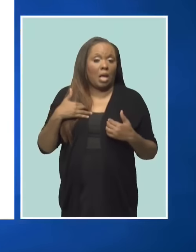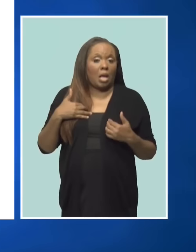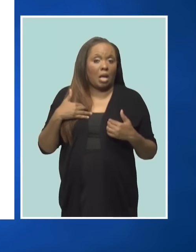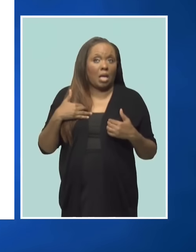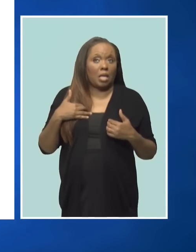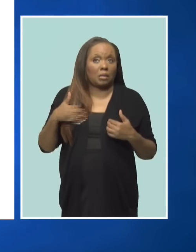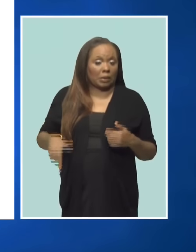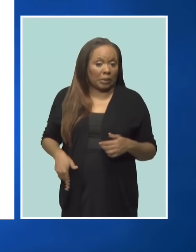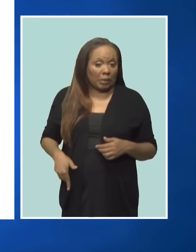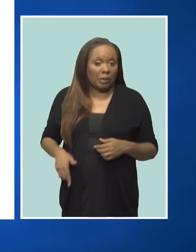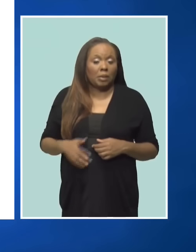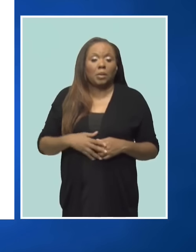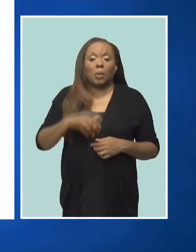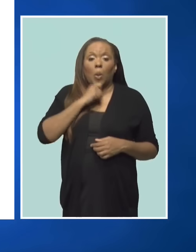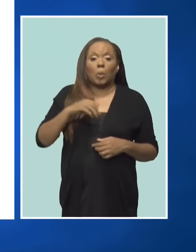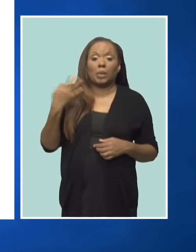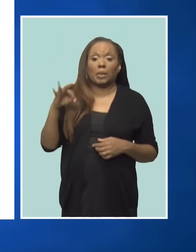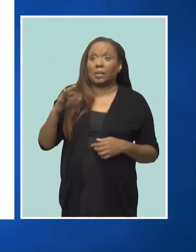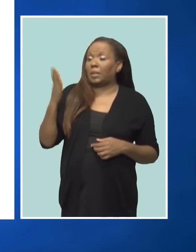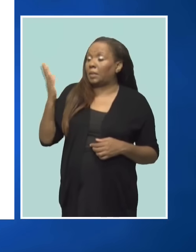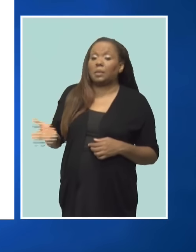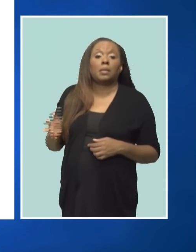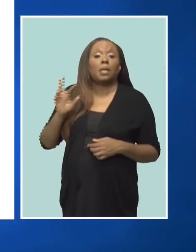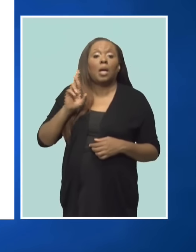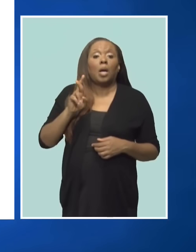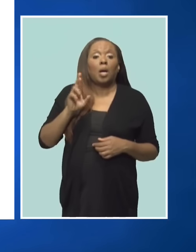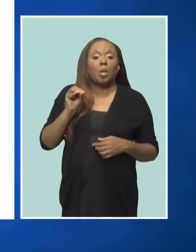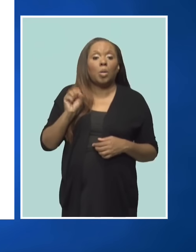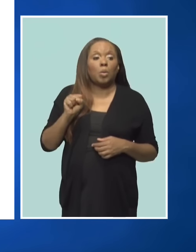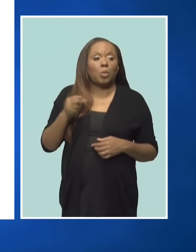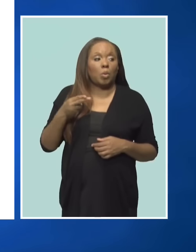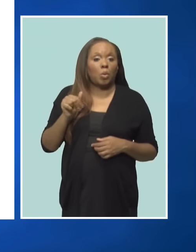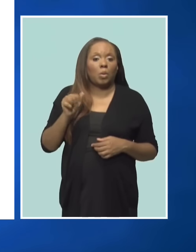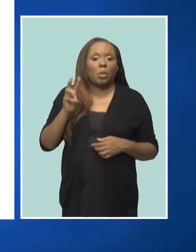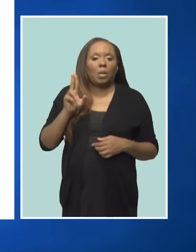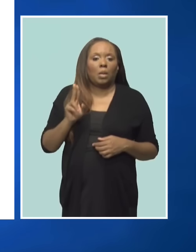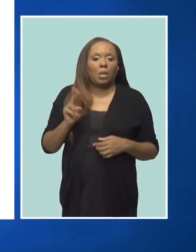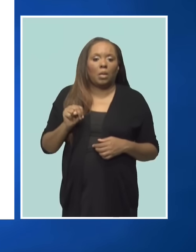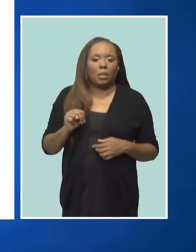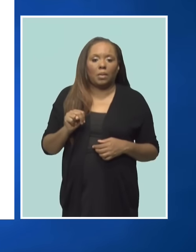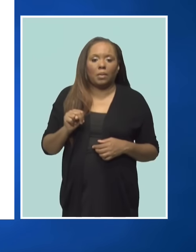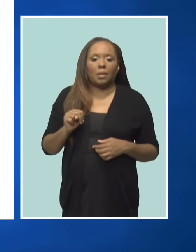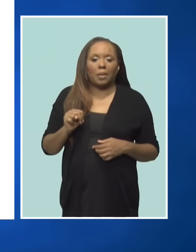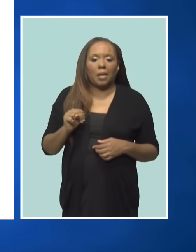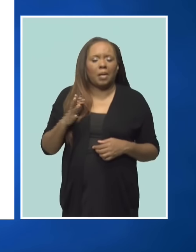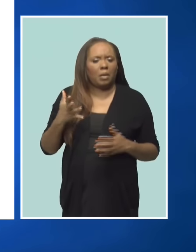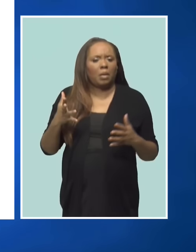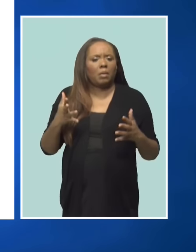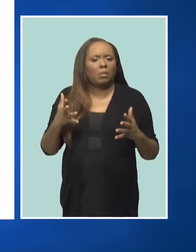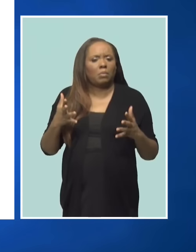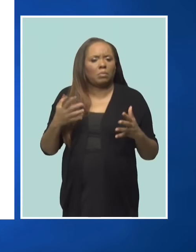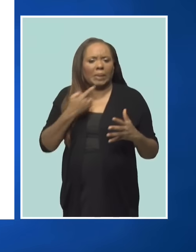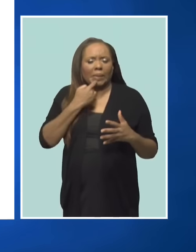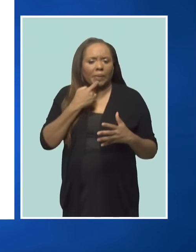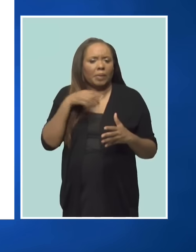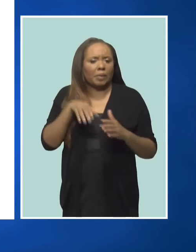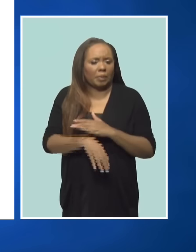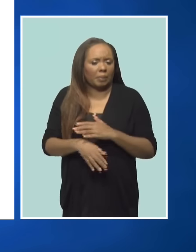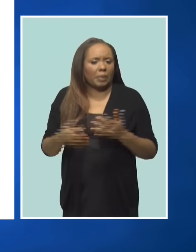is 19-year-old Roshan Jair Kangal, alias Lil Johnny, who is wanted for questioning in connection with serious